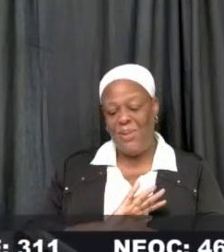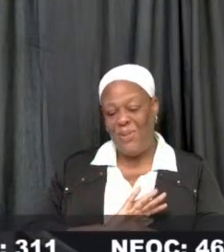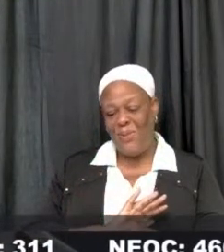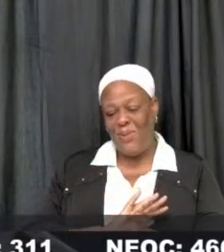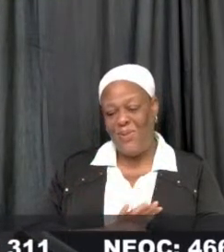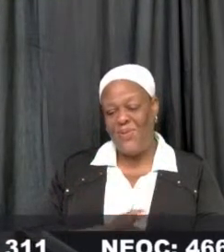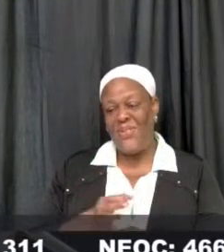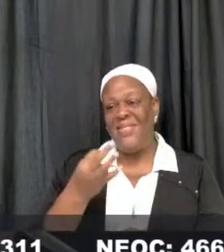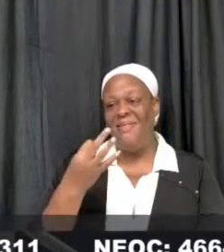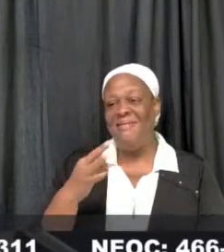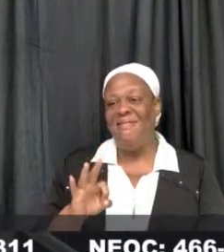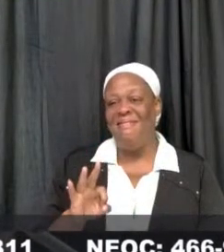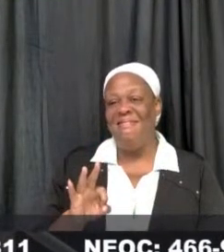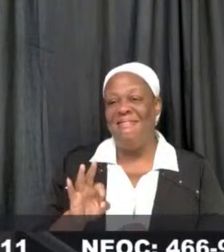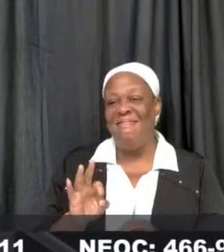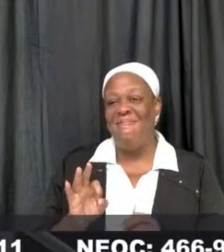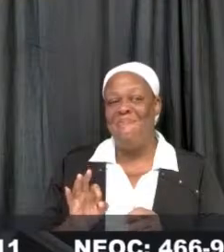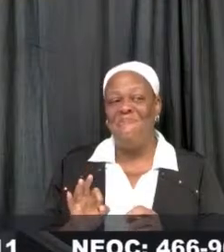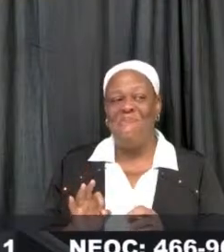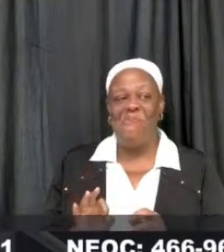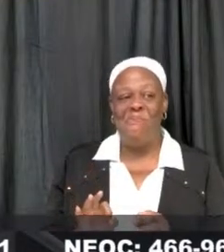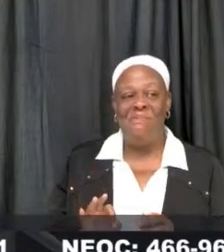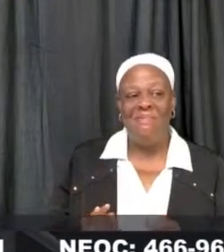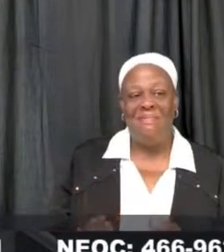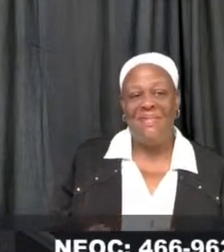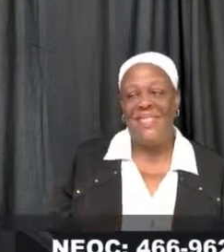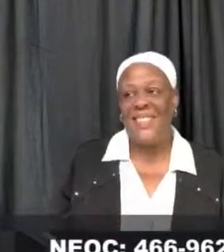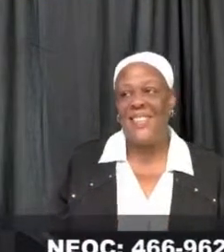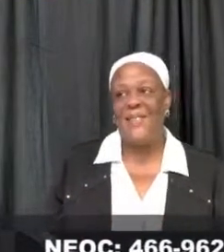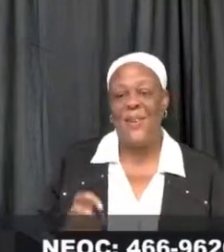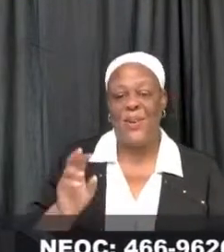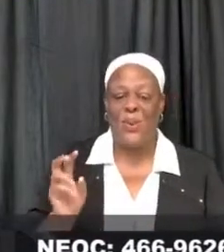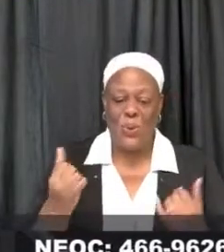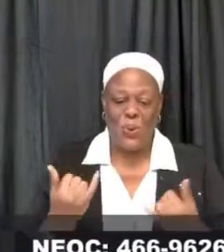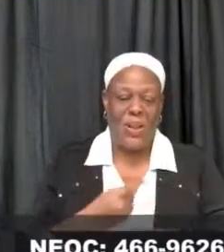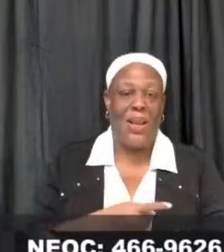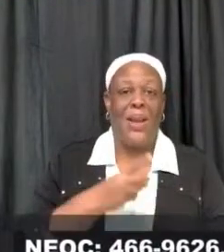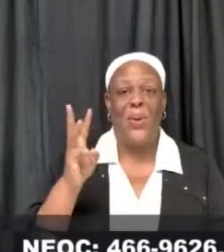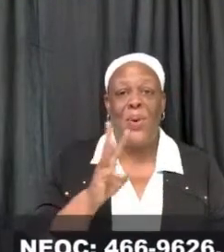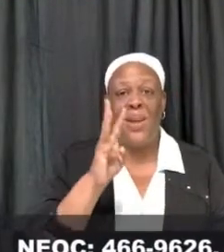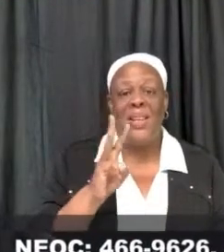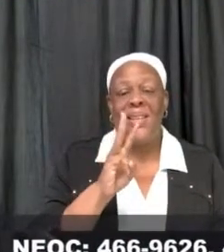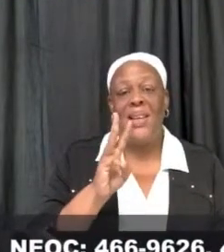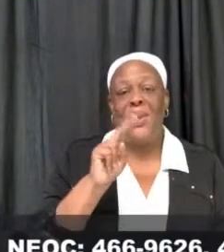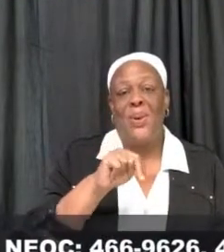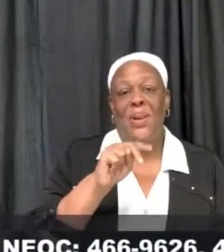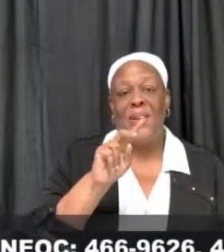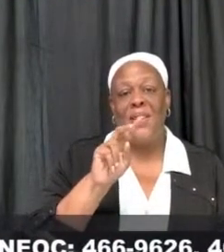COVID-19 weekly briefing for Wednesday, the 21st day of April